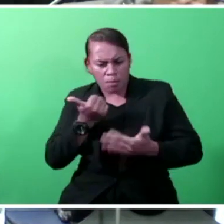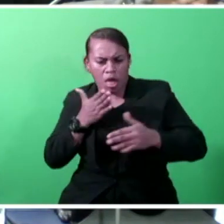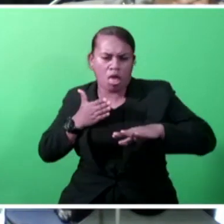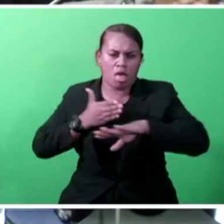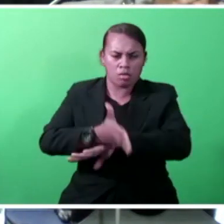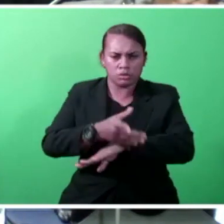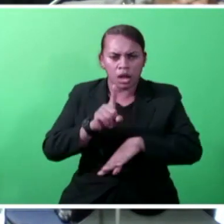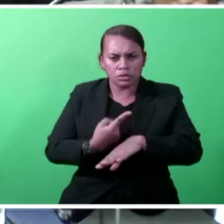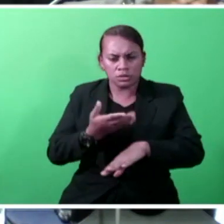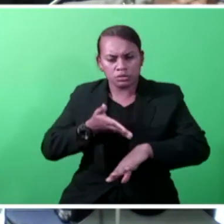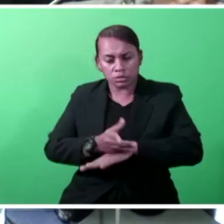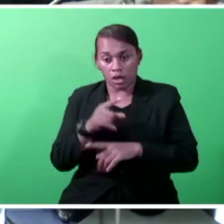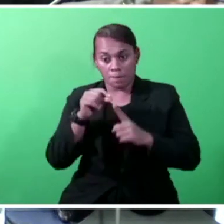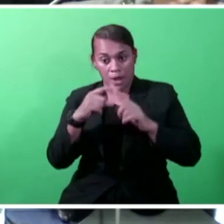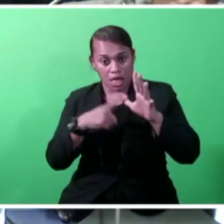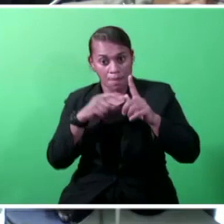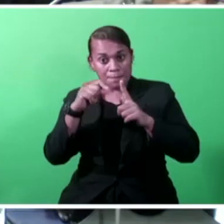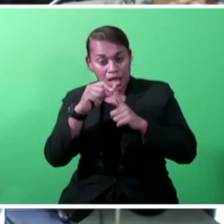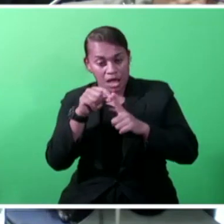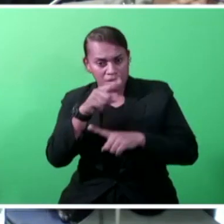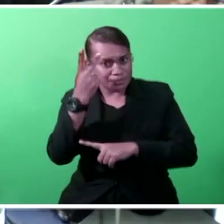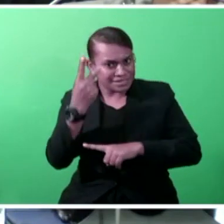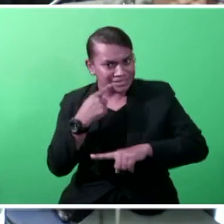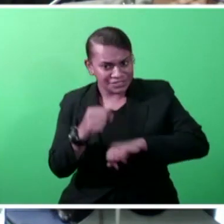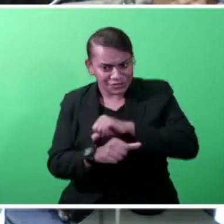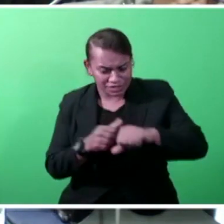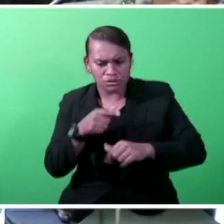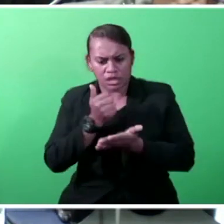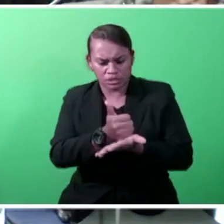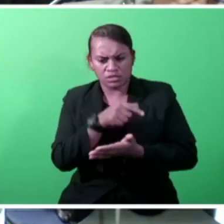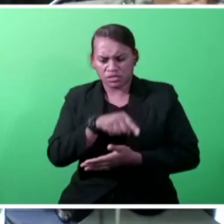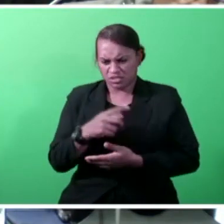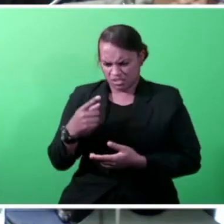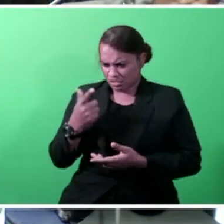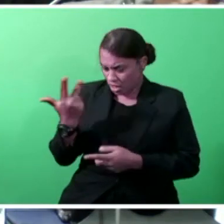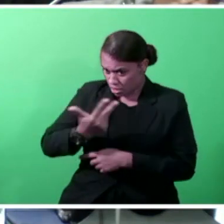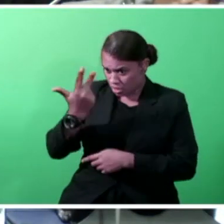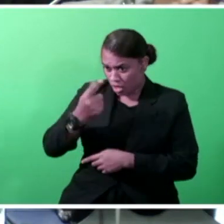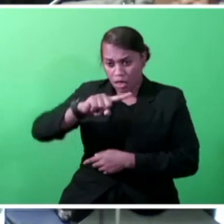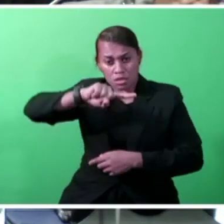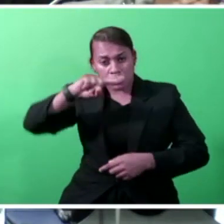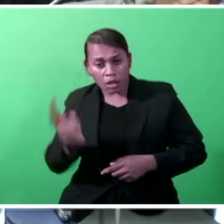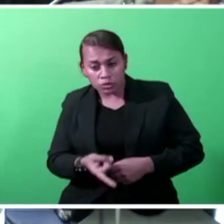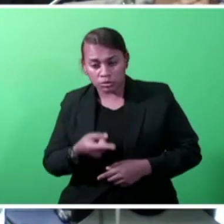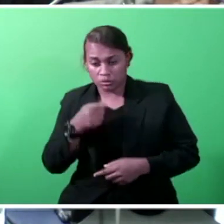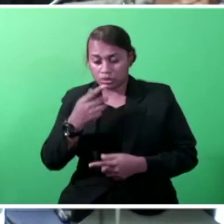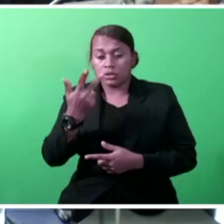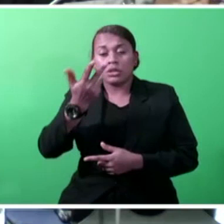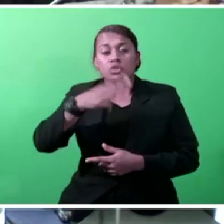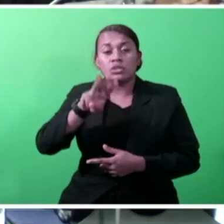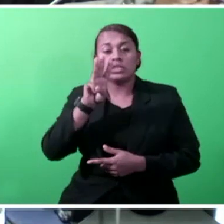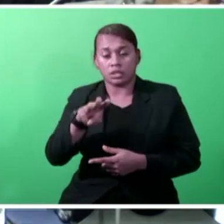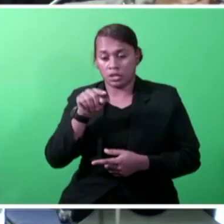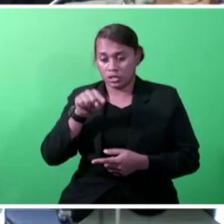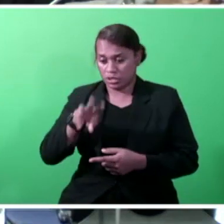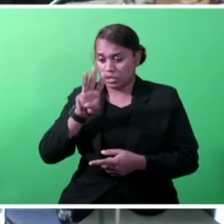2018, and we had 19,736 births, and 33.4% were registered within the